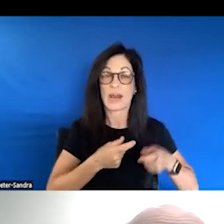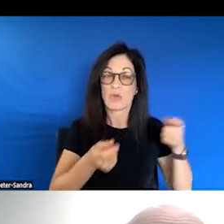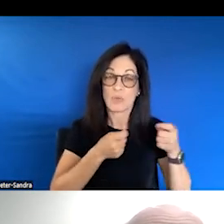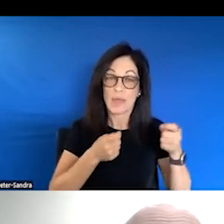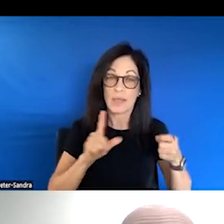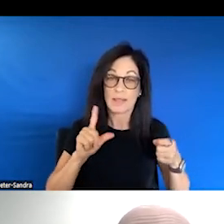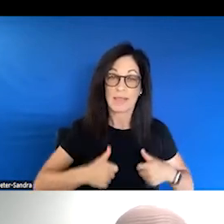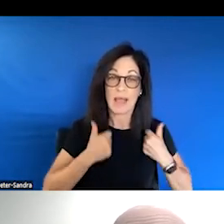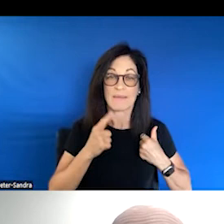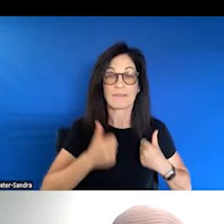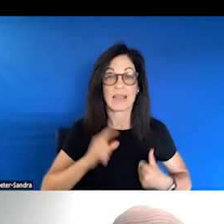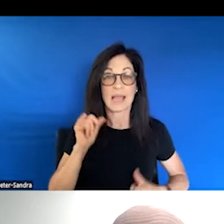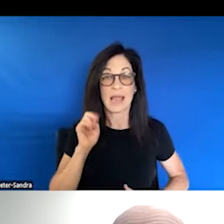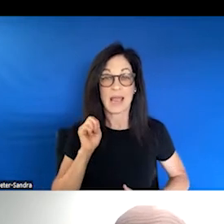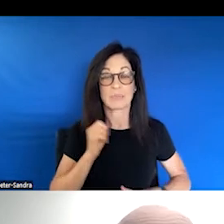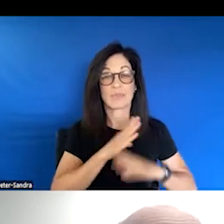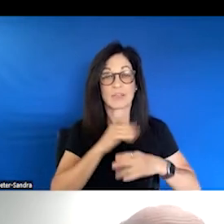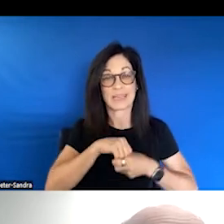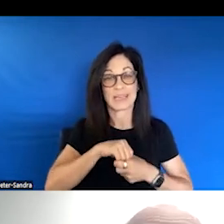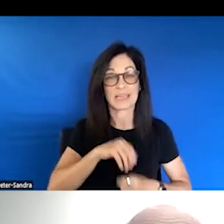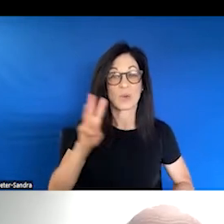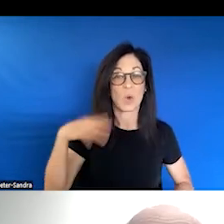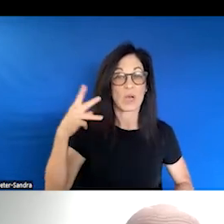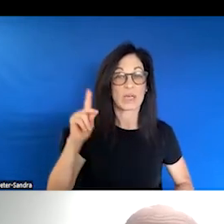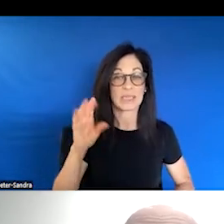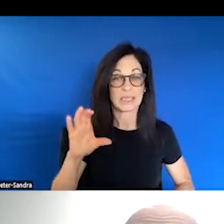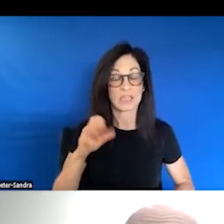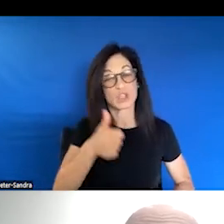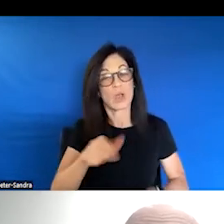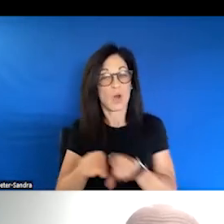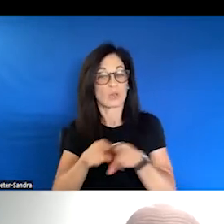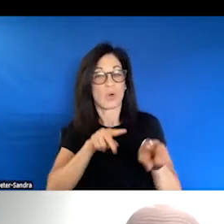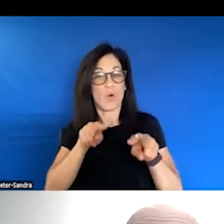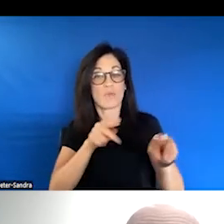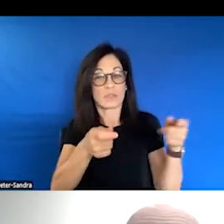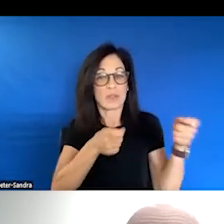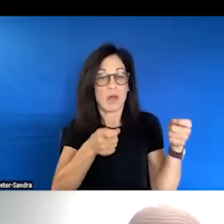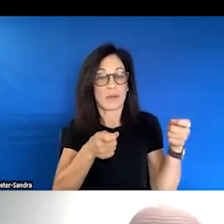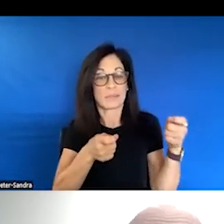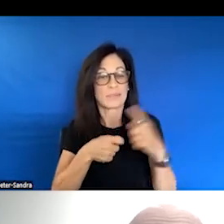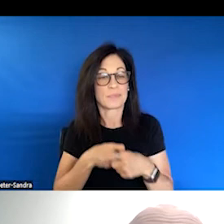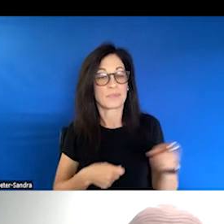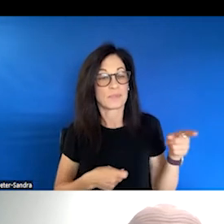Washington, D.C., as well as she also oversaw a